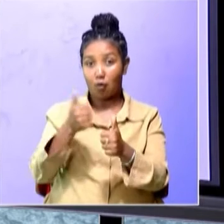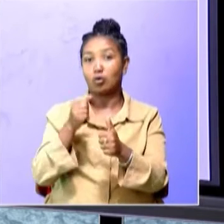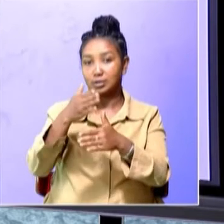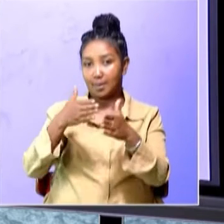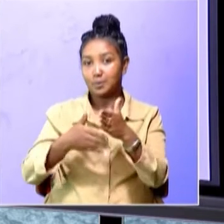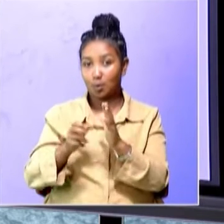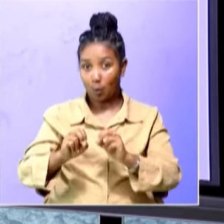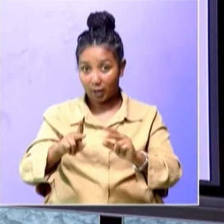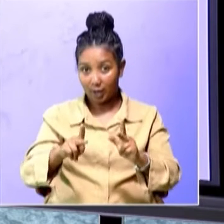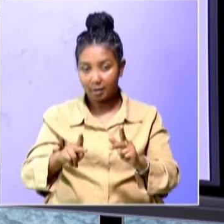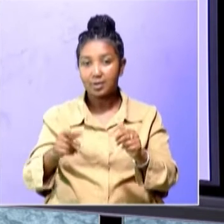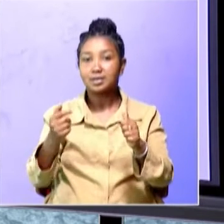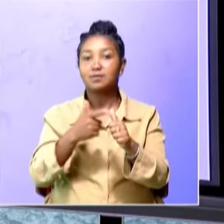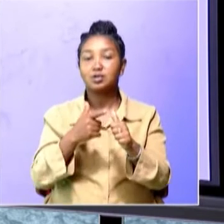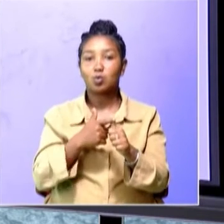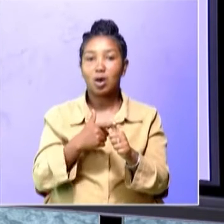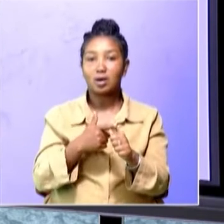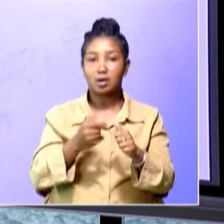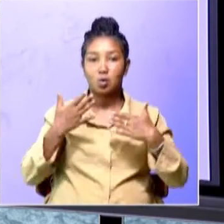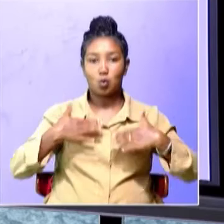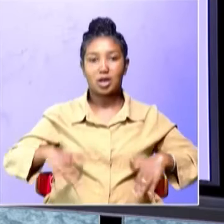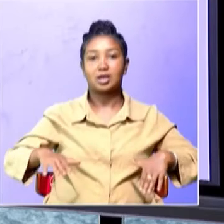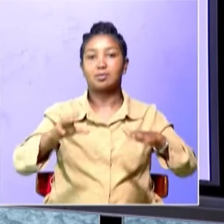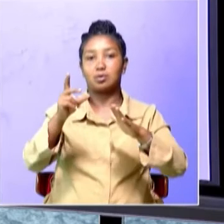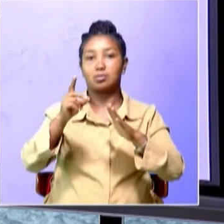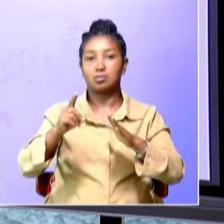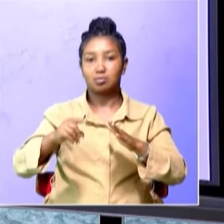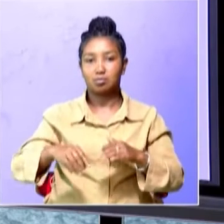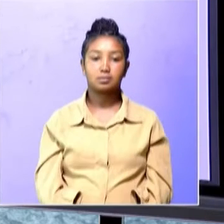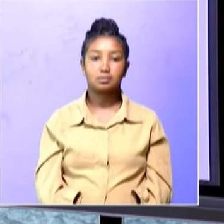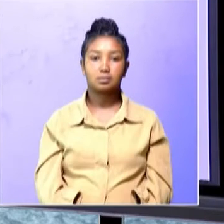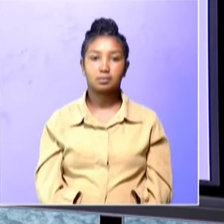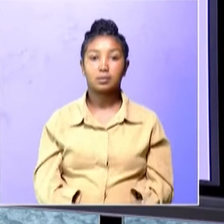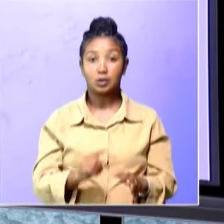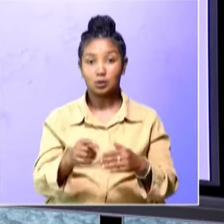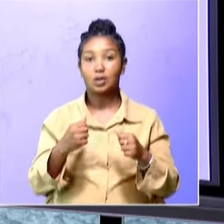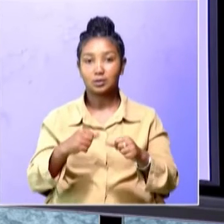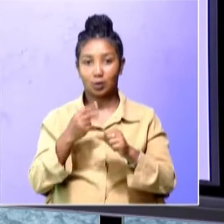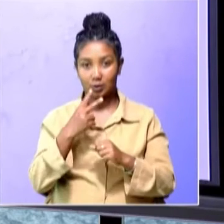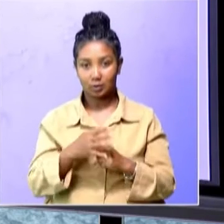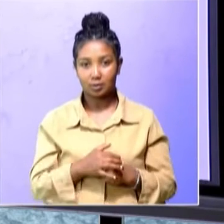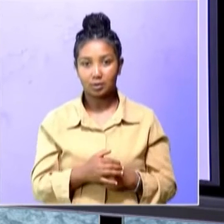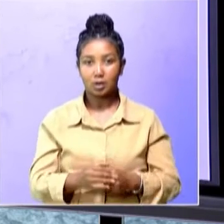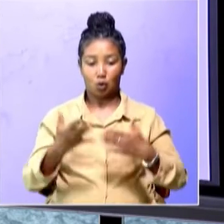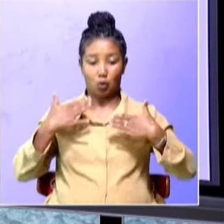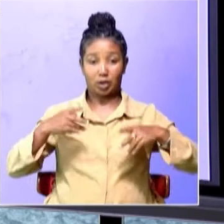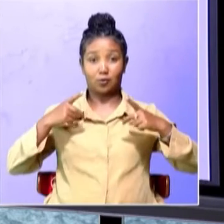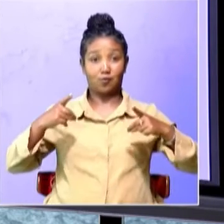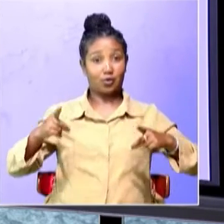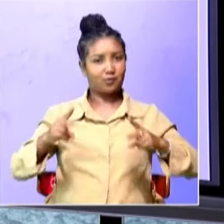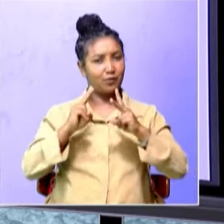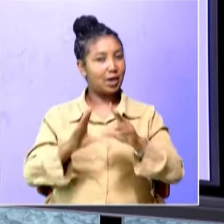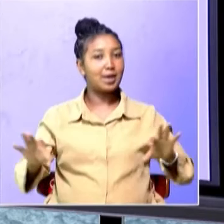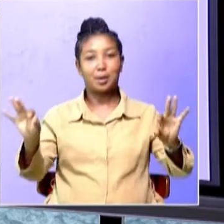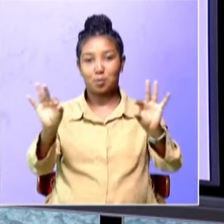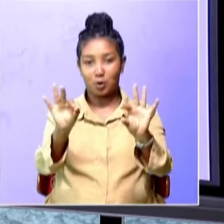step, okay? So the first one, wearing a uniform. Let's remove this now. So let's go. Look, wearing a uniform is